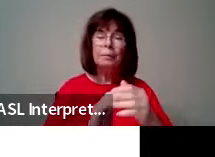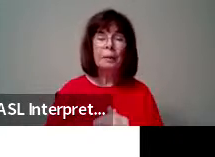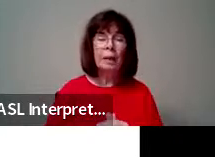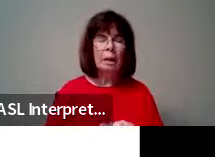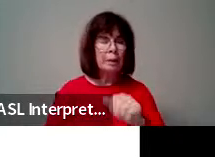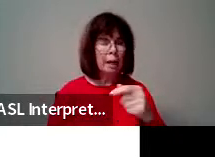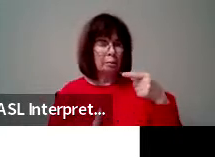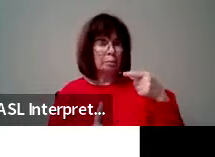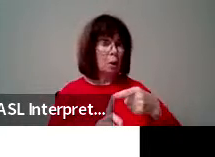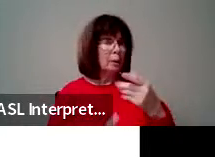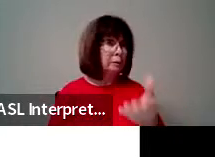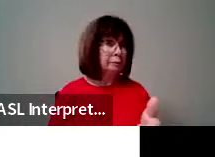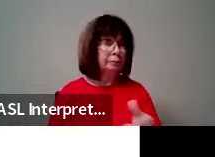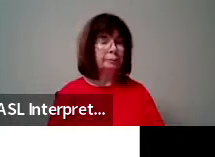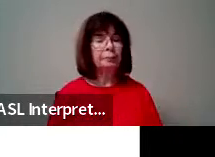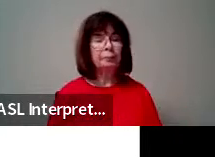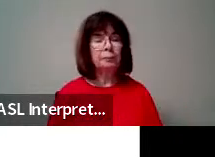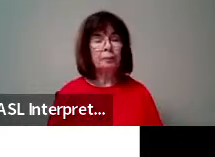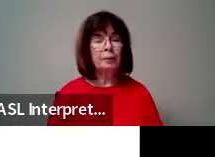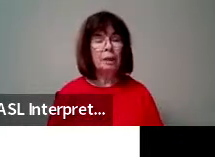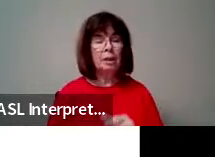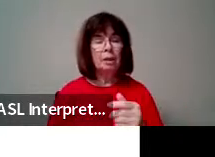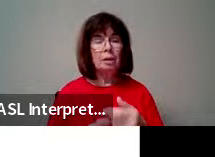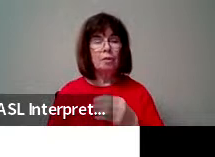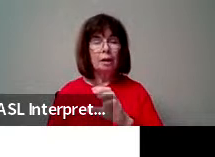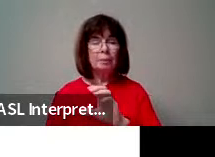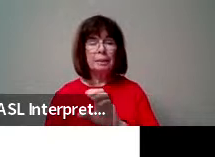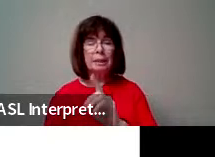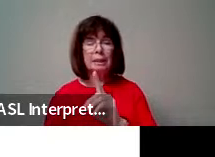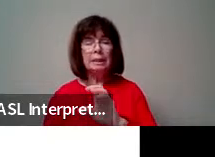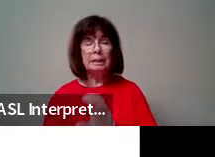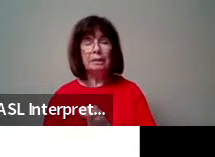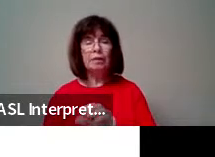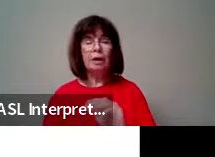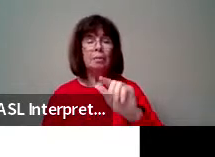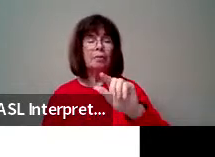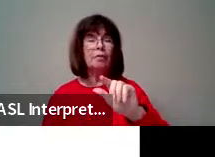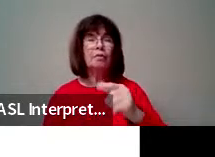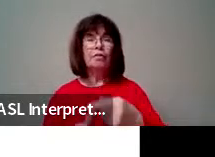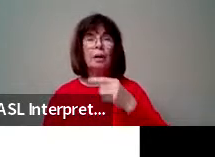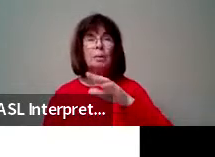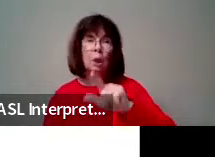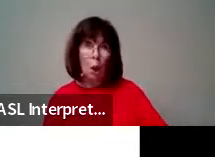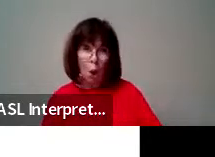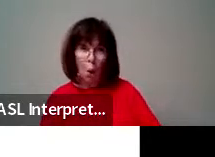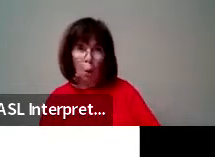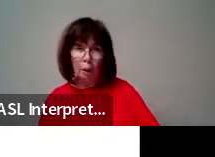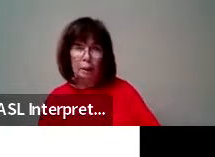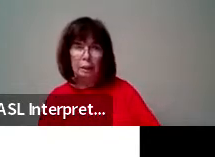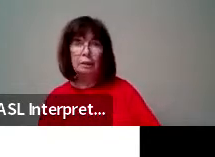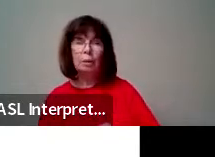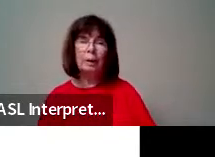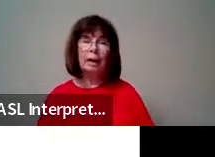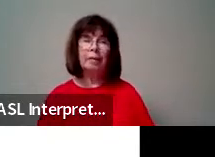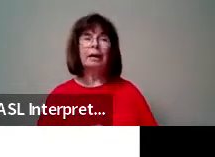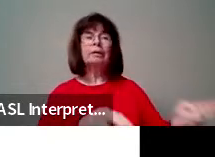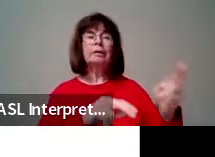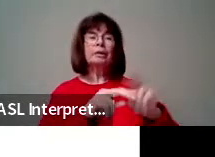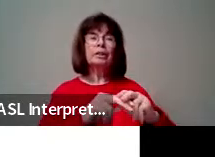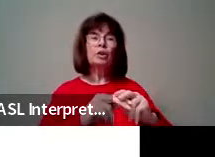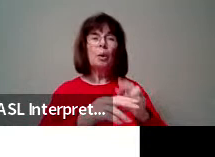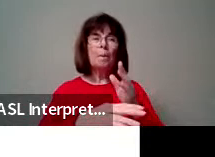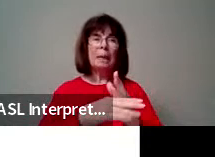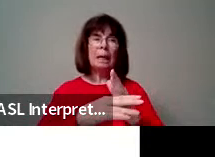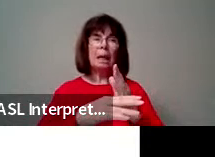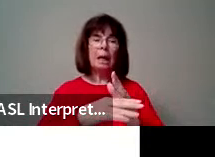is that we did move from CDC low COVID community level to CDC medium community level last